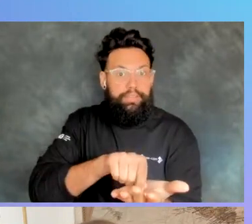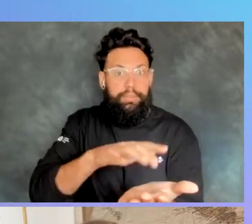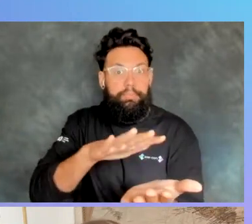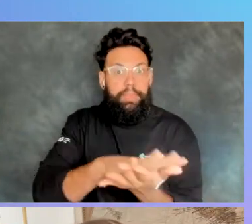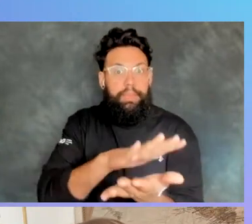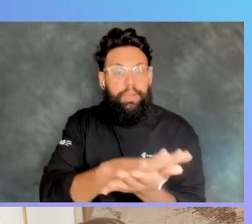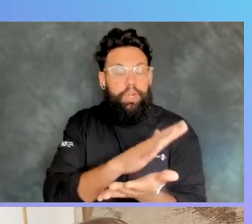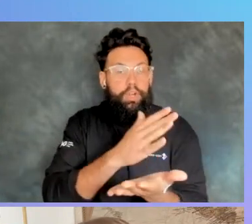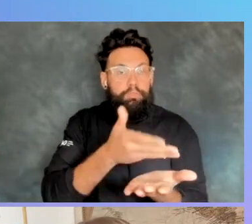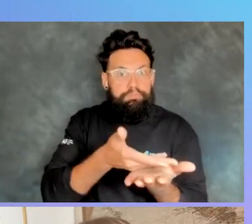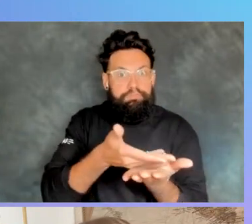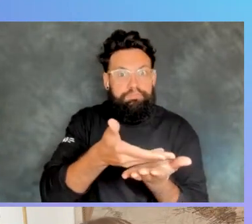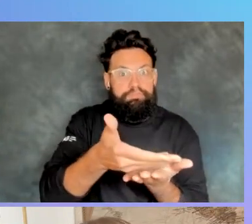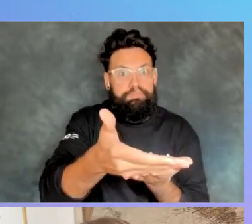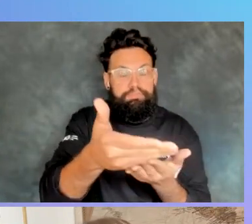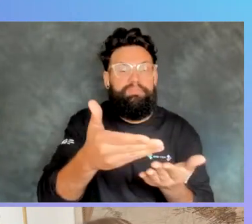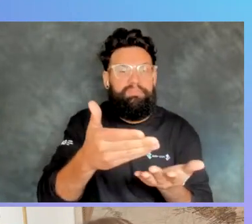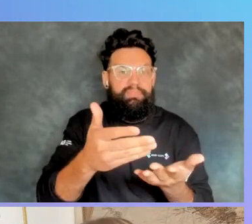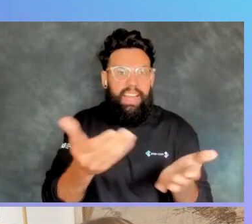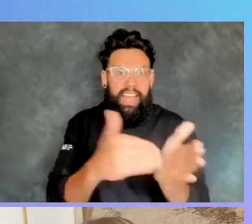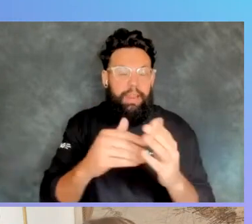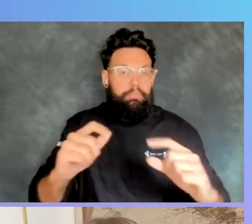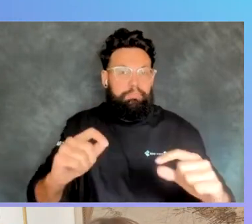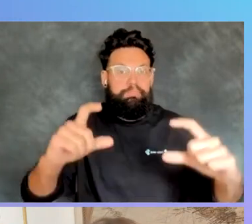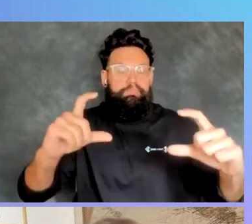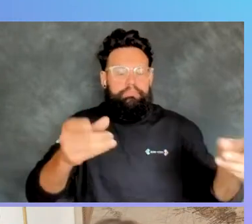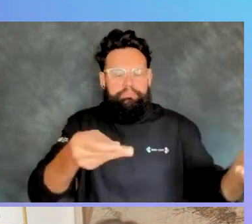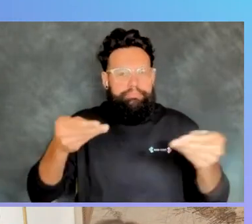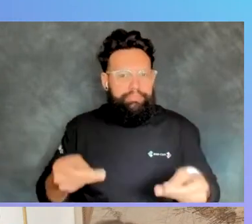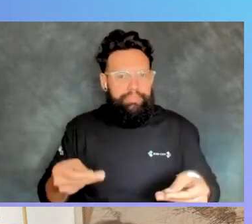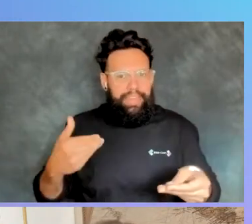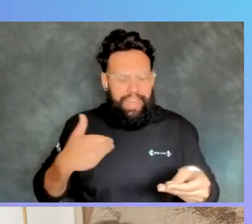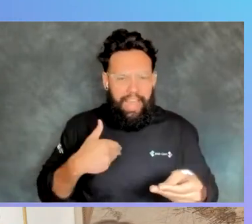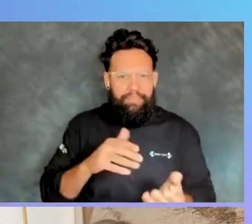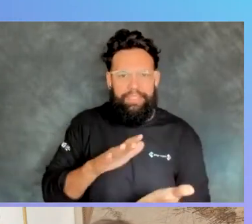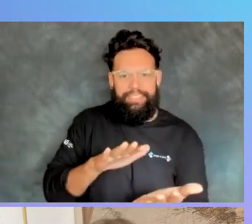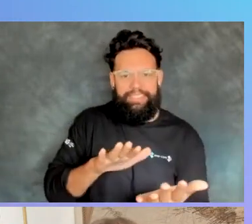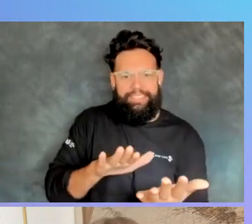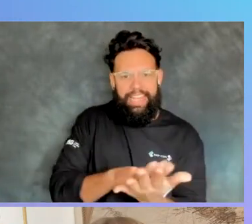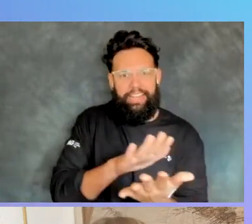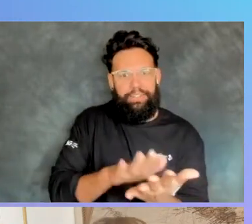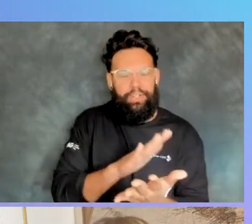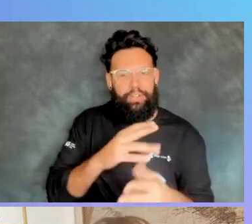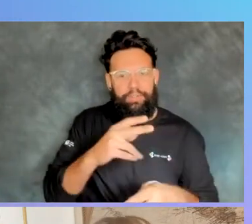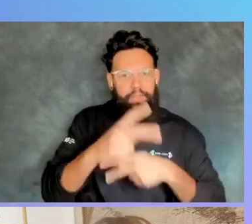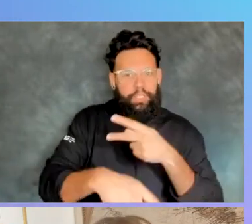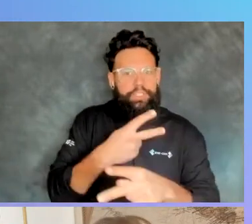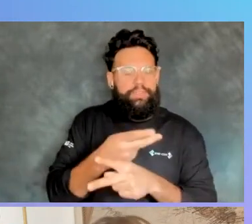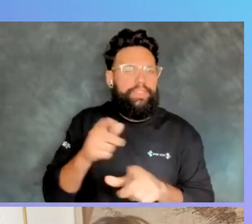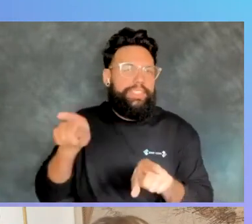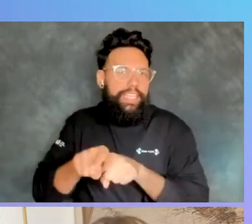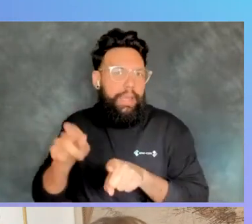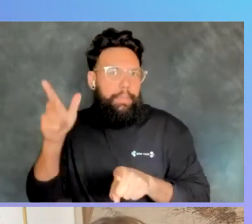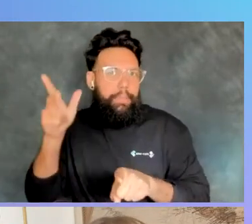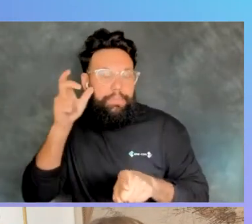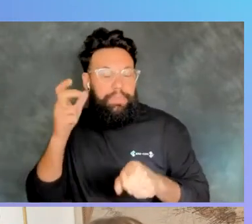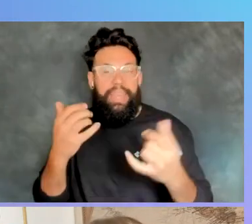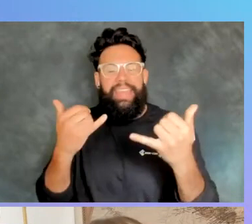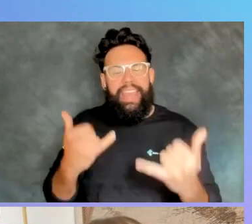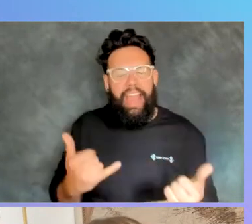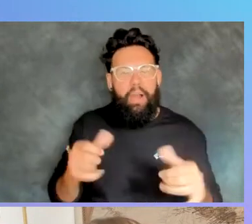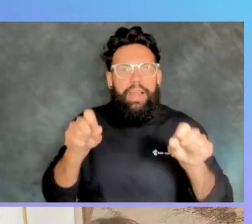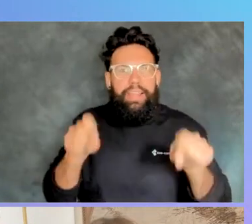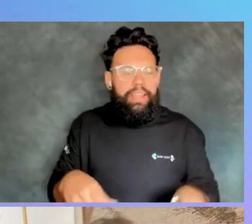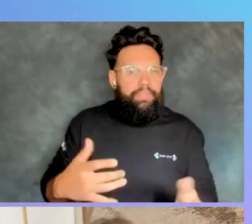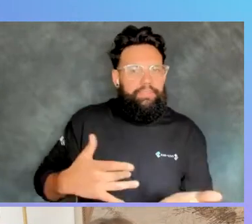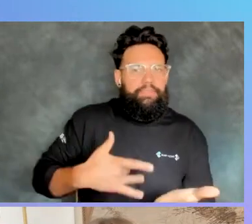And now I have this tactile version of that same image. So I can now feel the different electronics components like